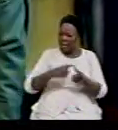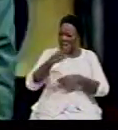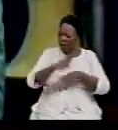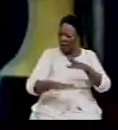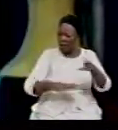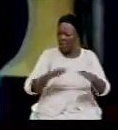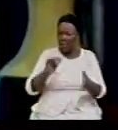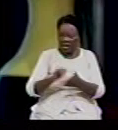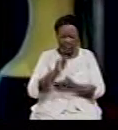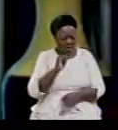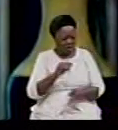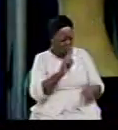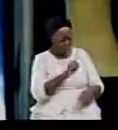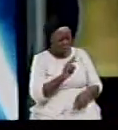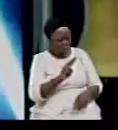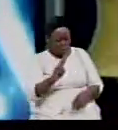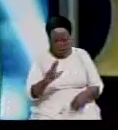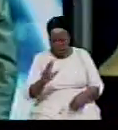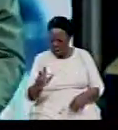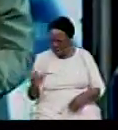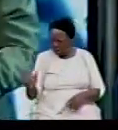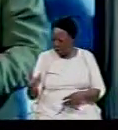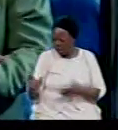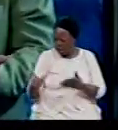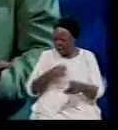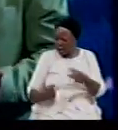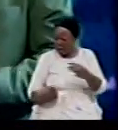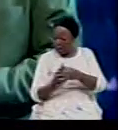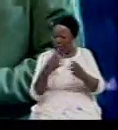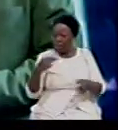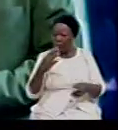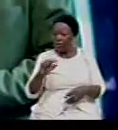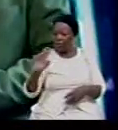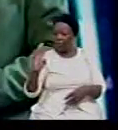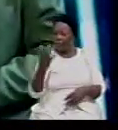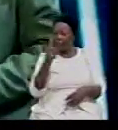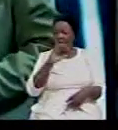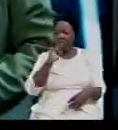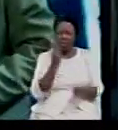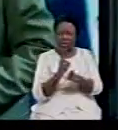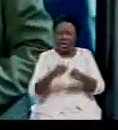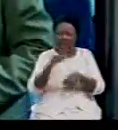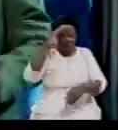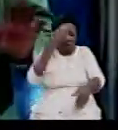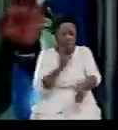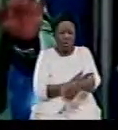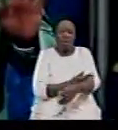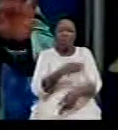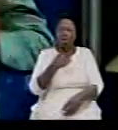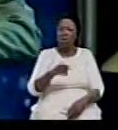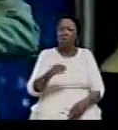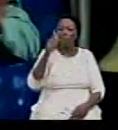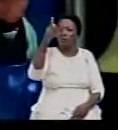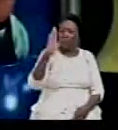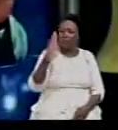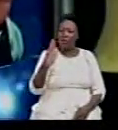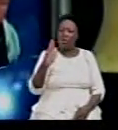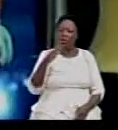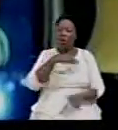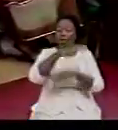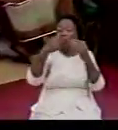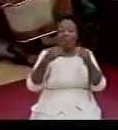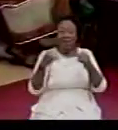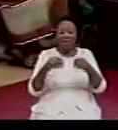number one, number two, number three. And the appearance of the fourth one is like the very Son of God. All their chains